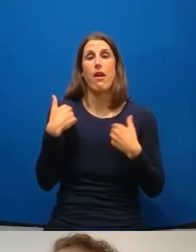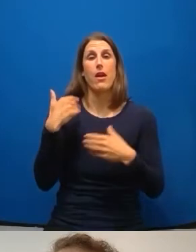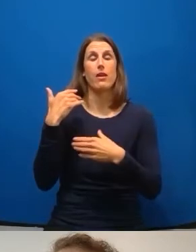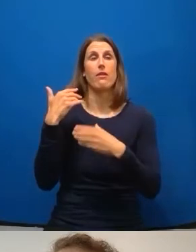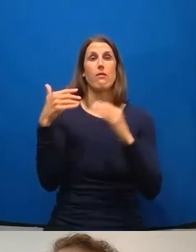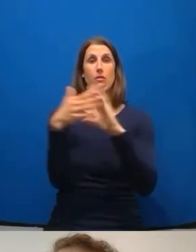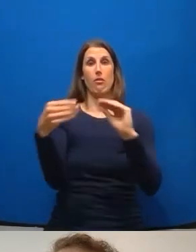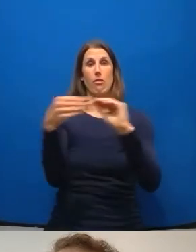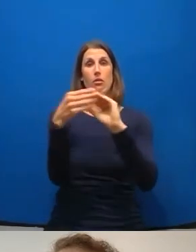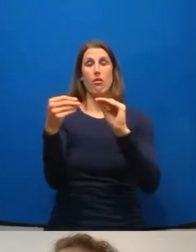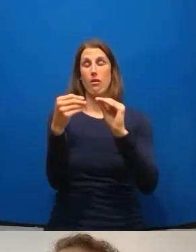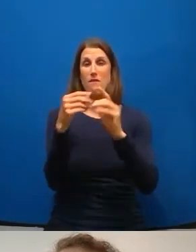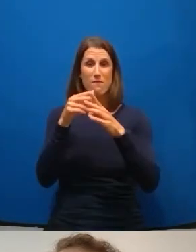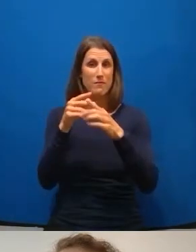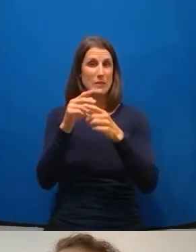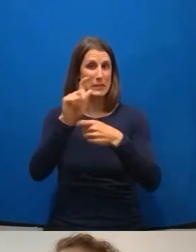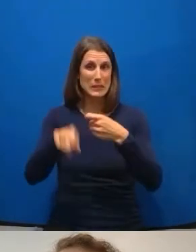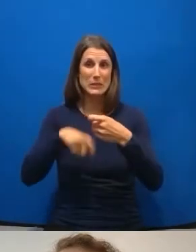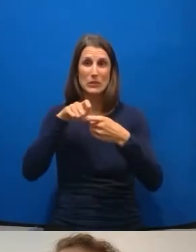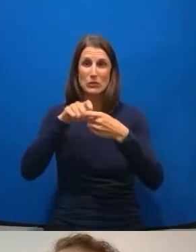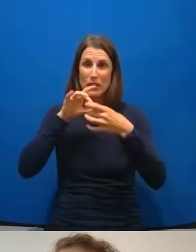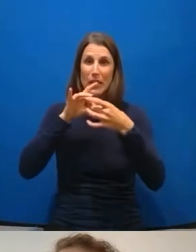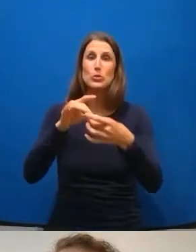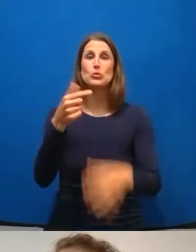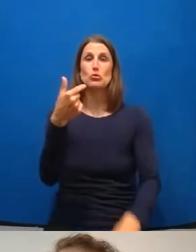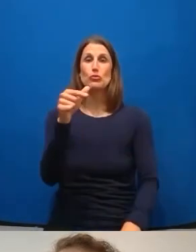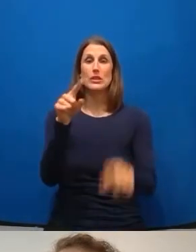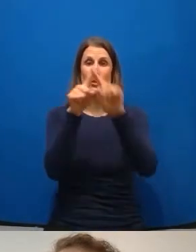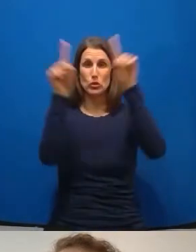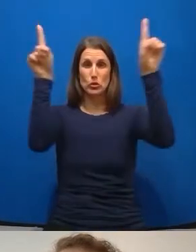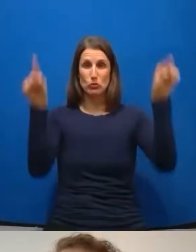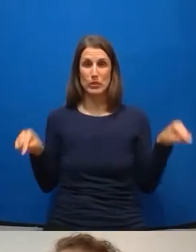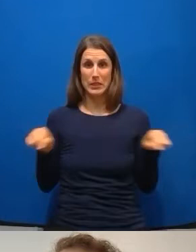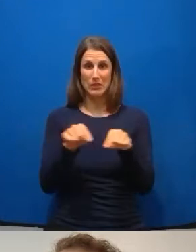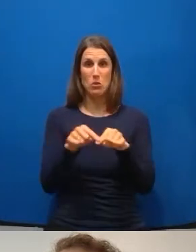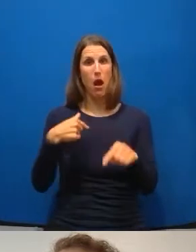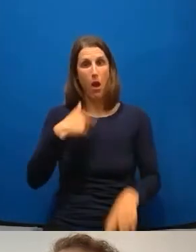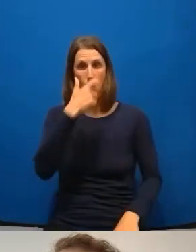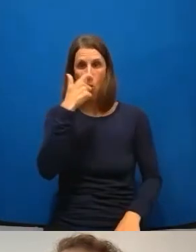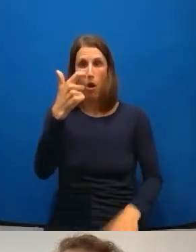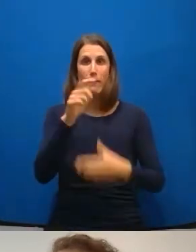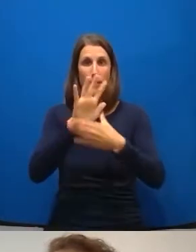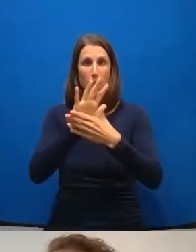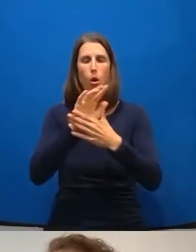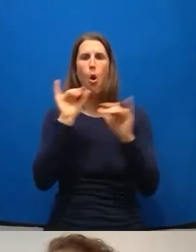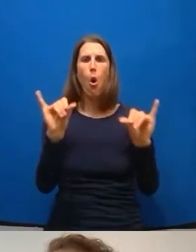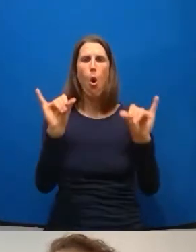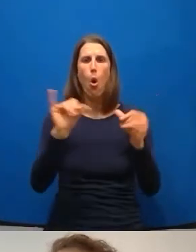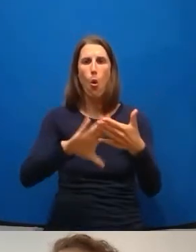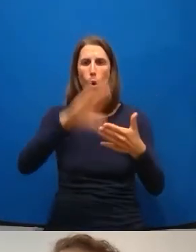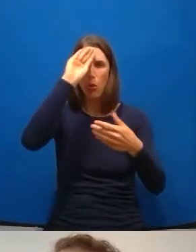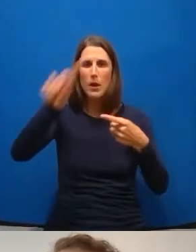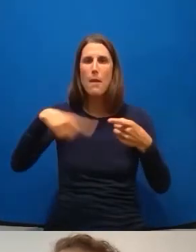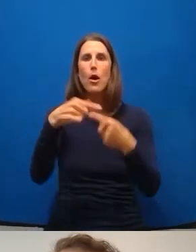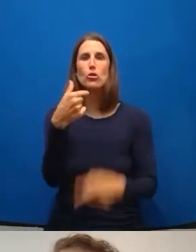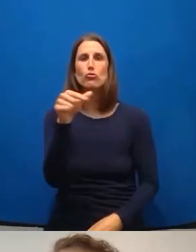right now just like a giant box that I cut up and put green on and fold up and then bring out when it's time, and like made her